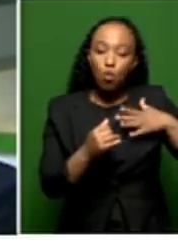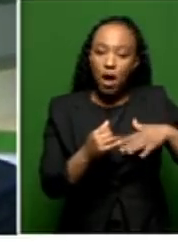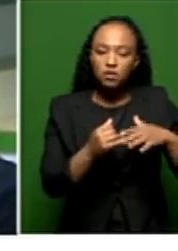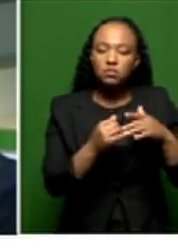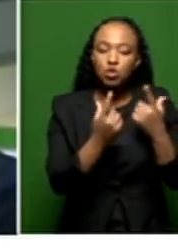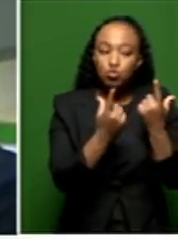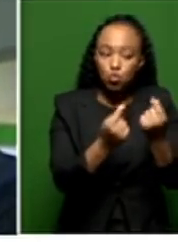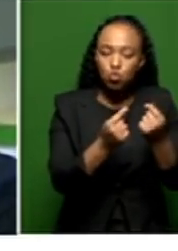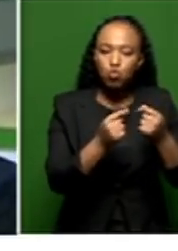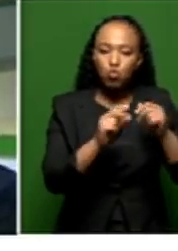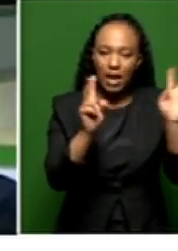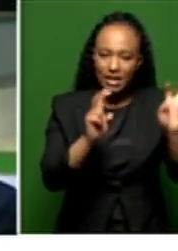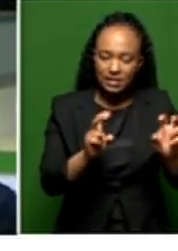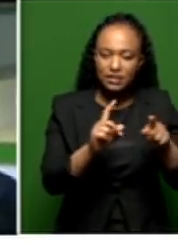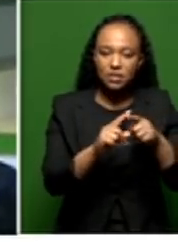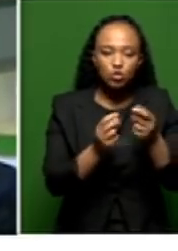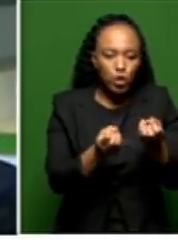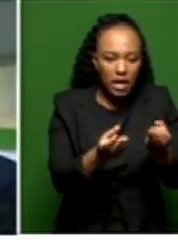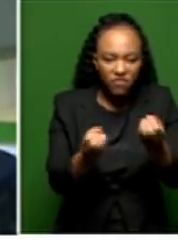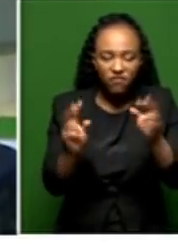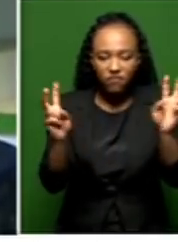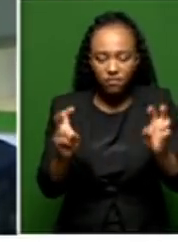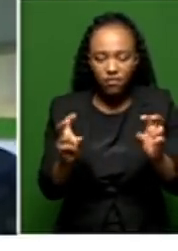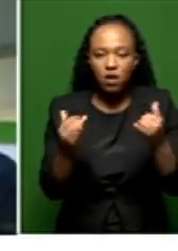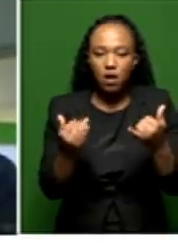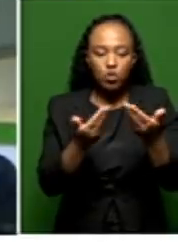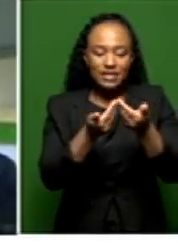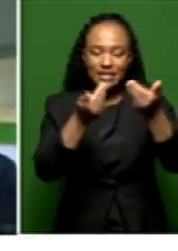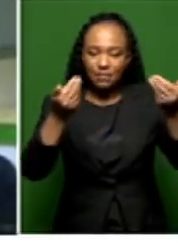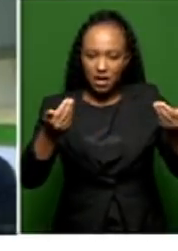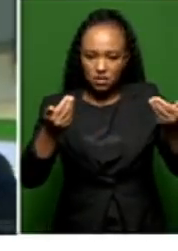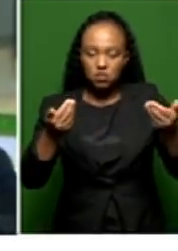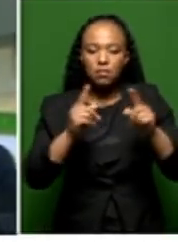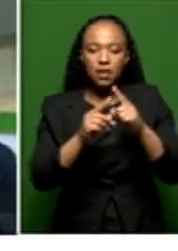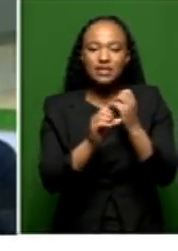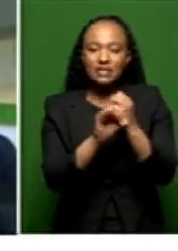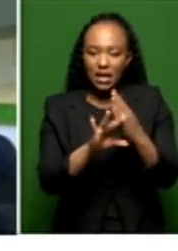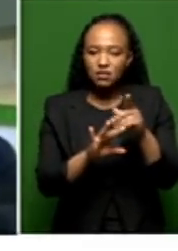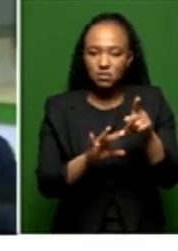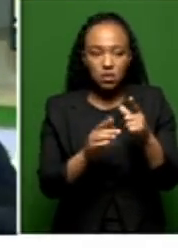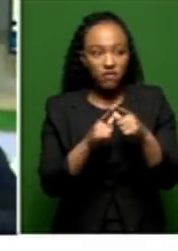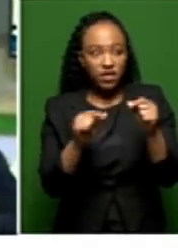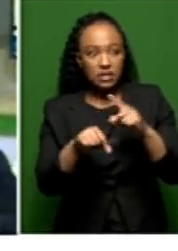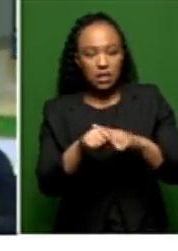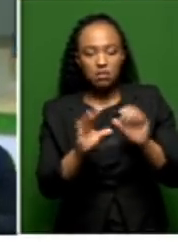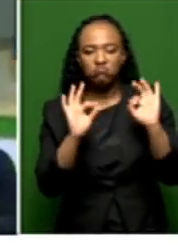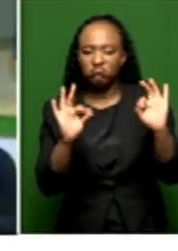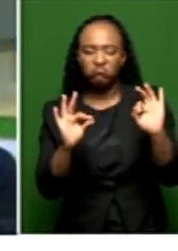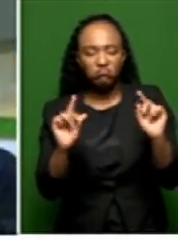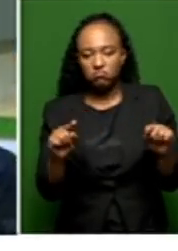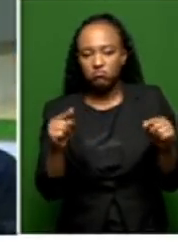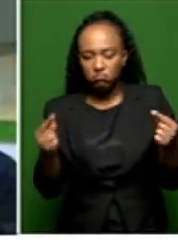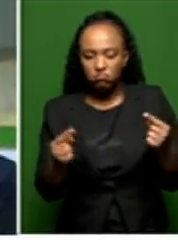and distribution. That work has now started. Obviously, we could not have completed it on time. In Joburg, for